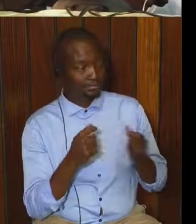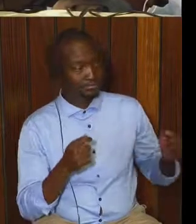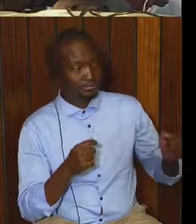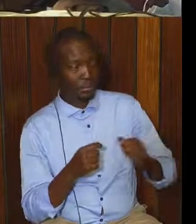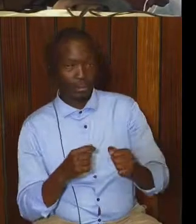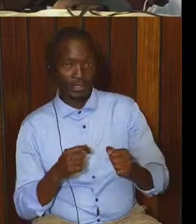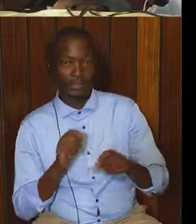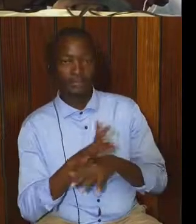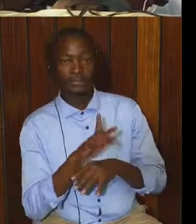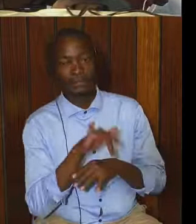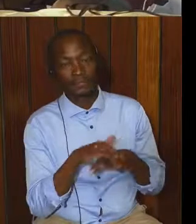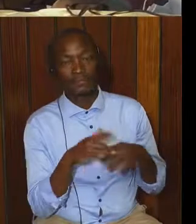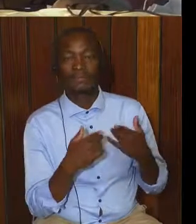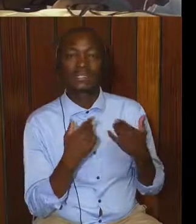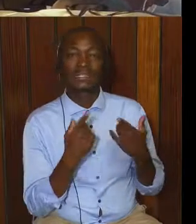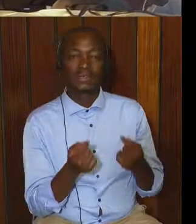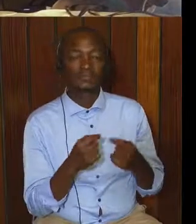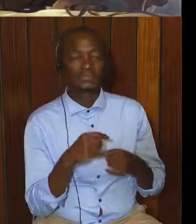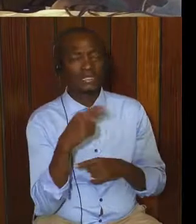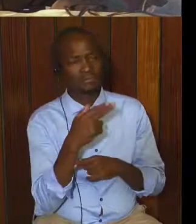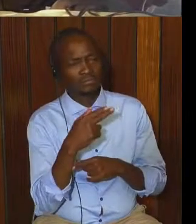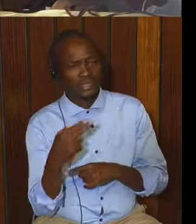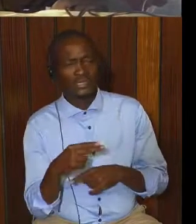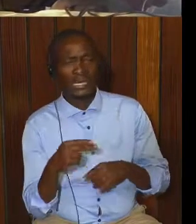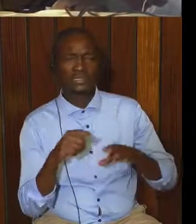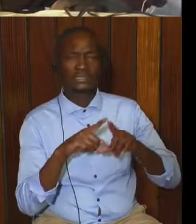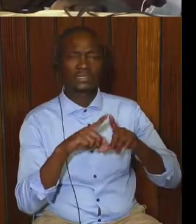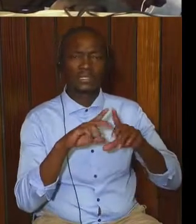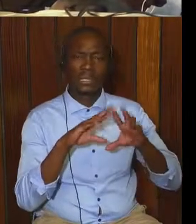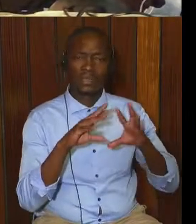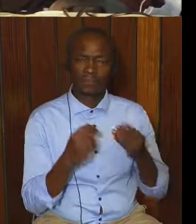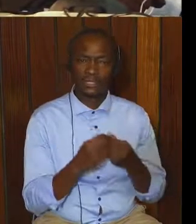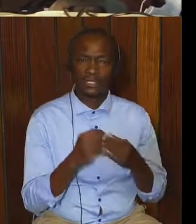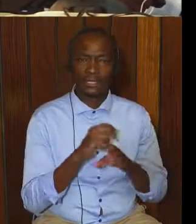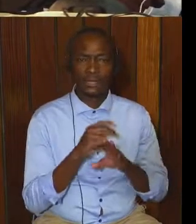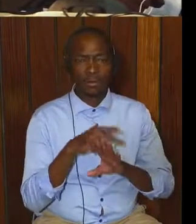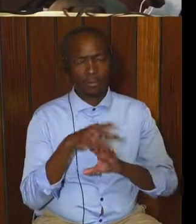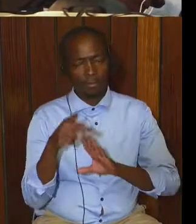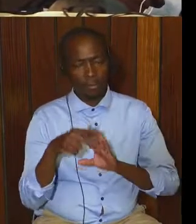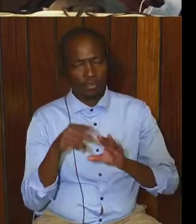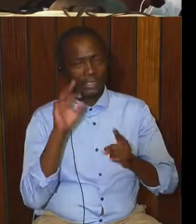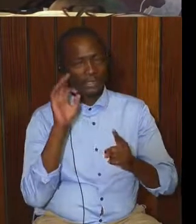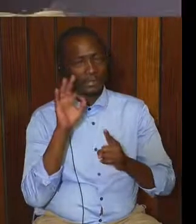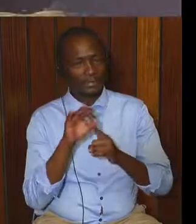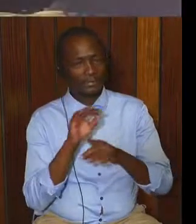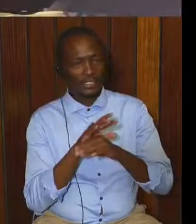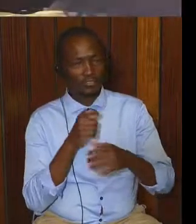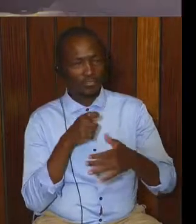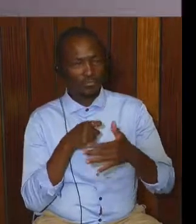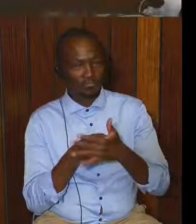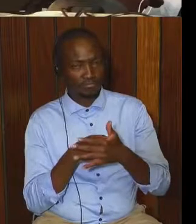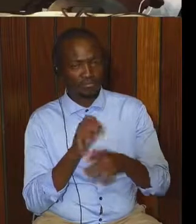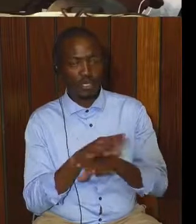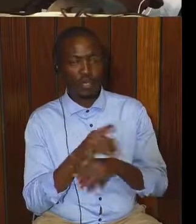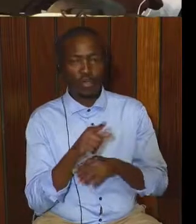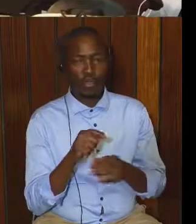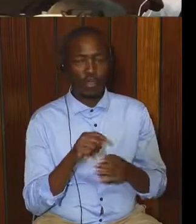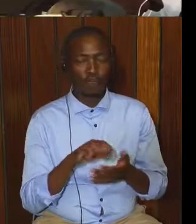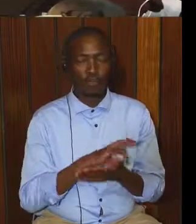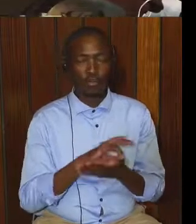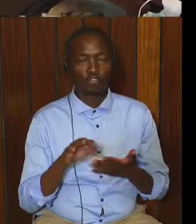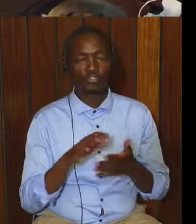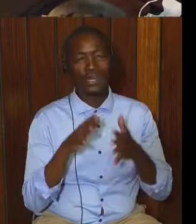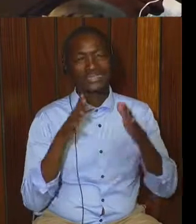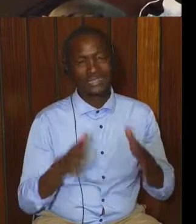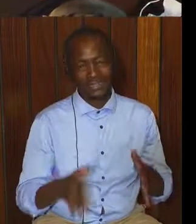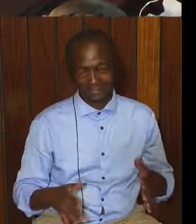appointed. They have done the designs. They have done the project specification for procurement of the contractors. So once we